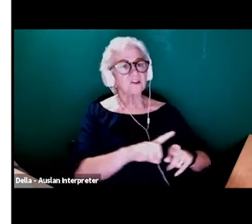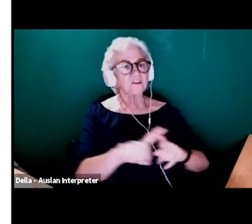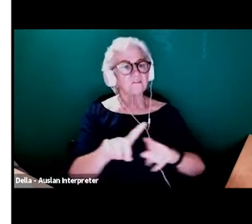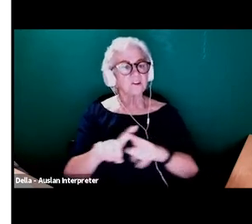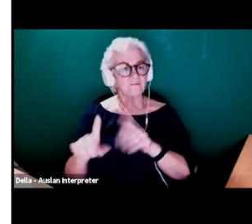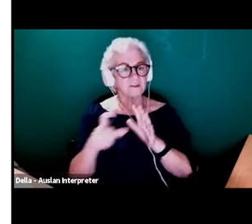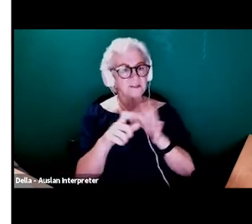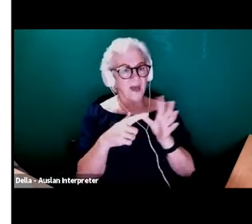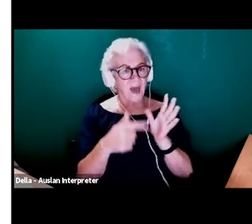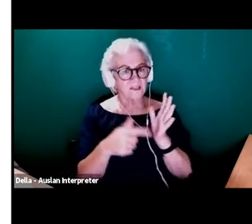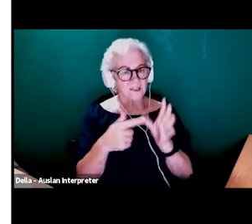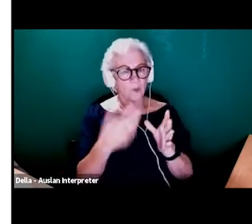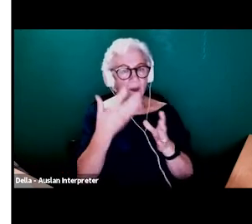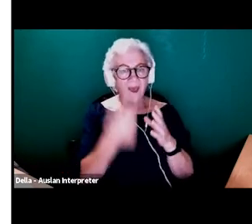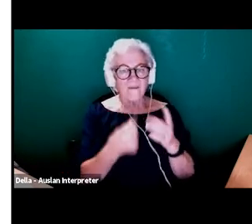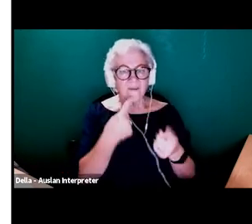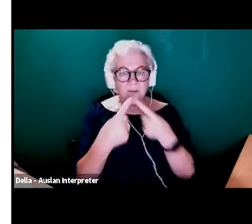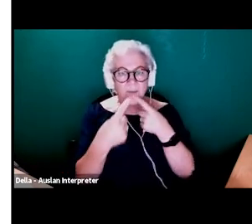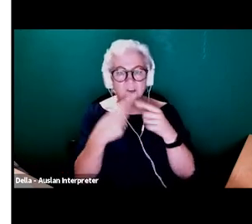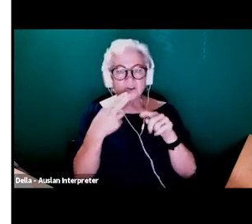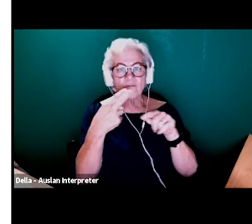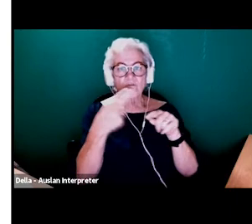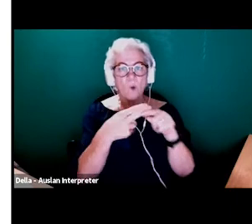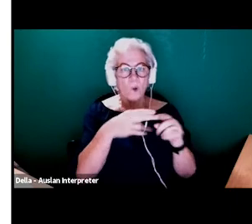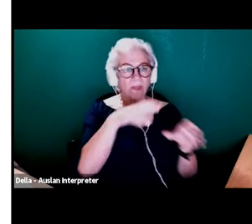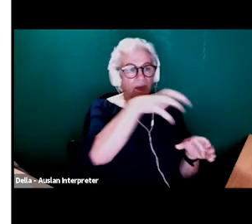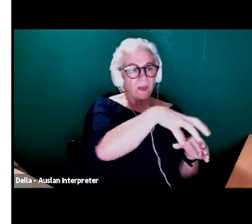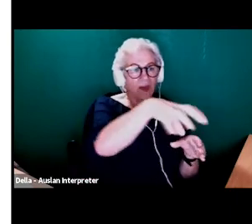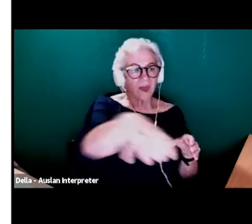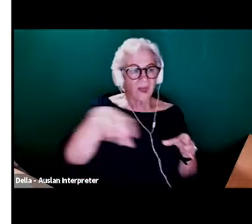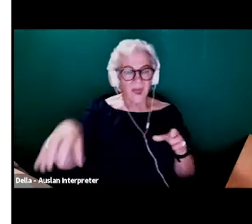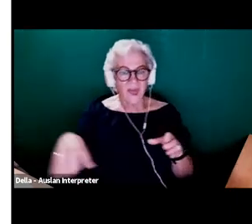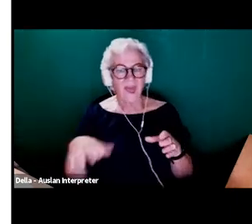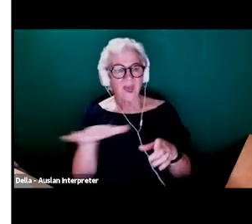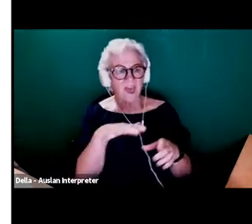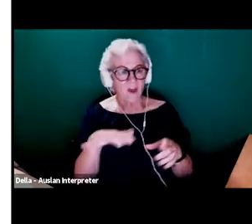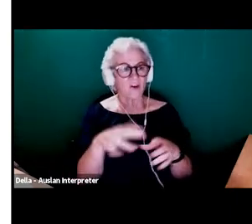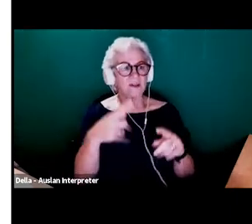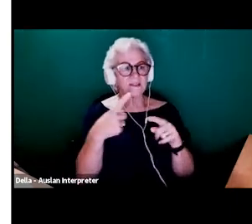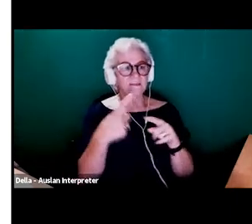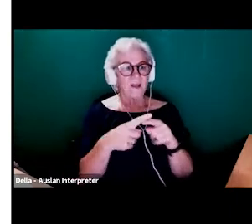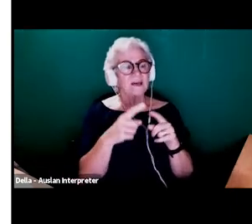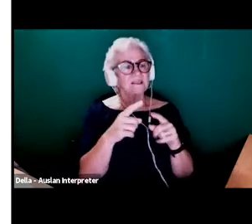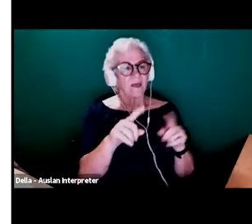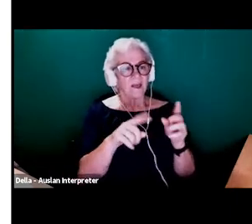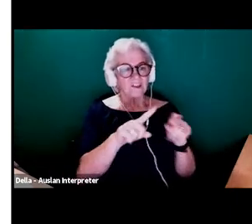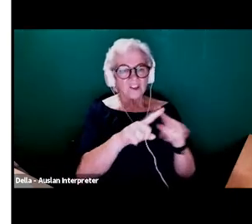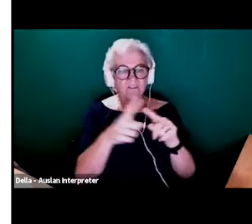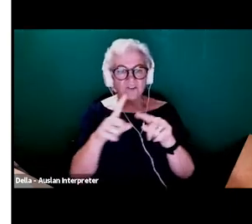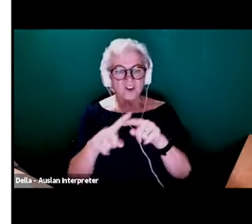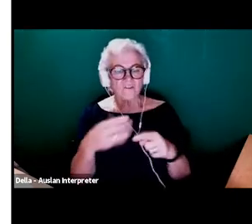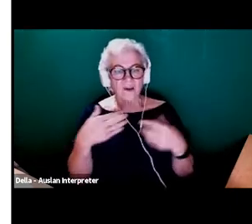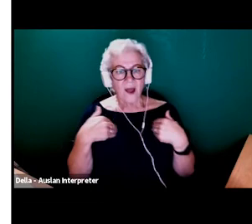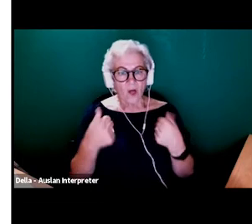containing information on sociodemographic and clinical characteristics, health service use, as well as a range of different health